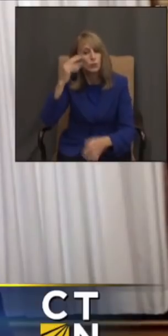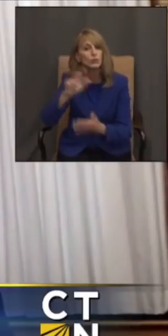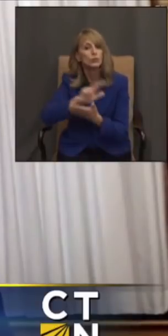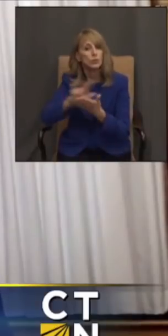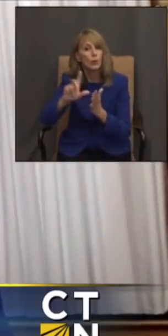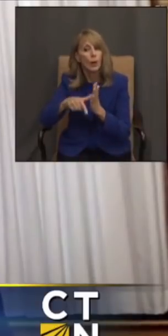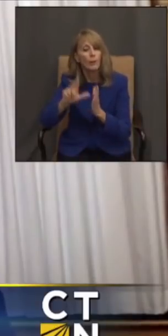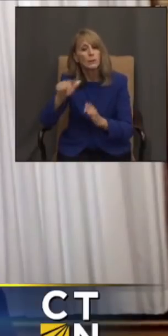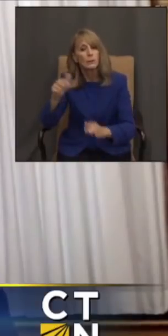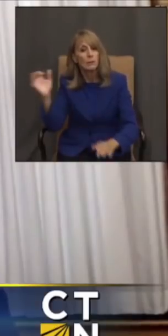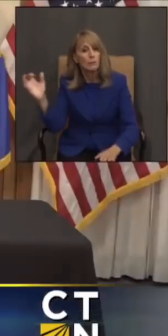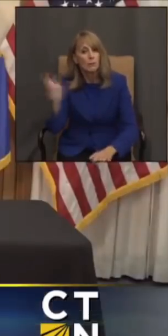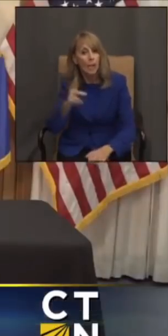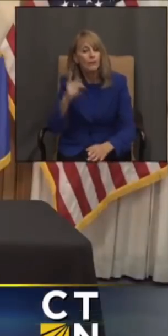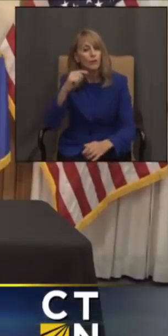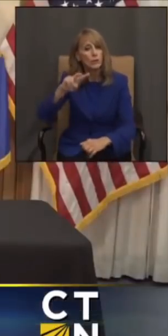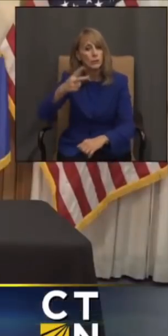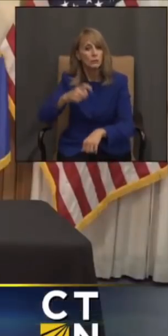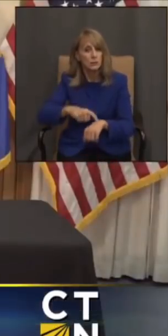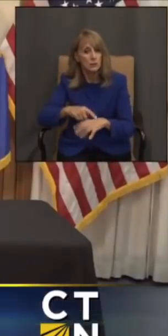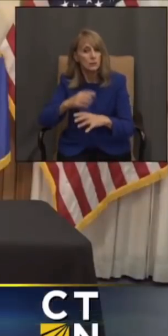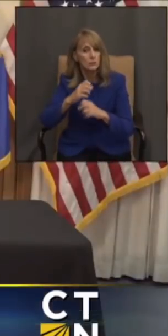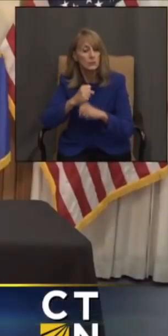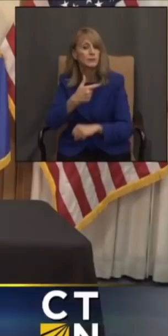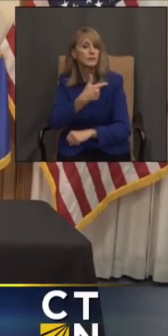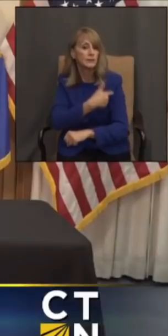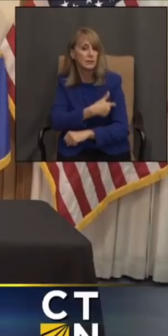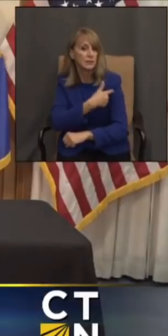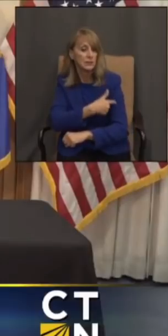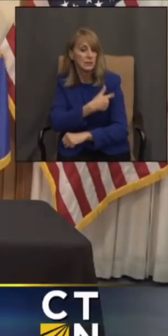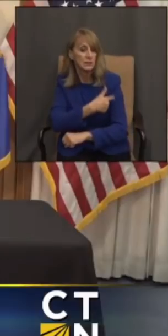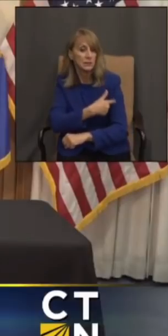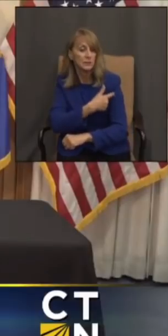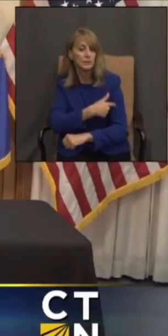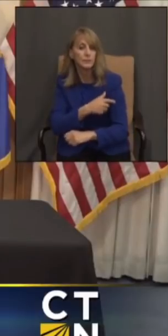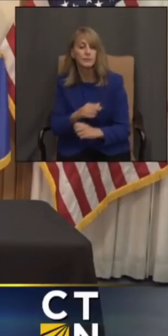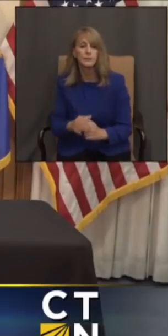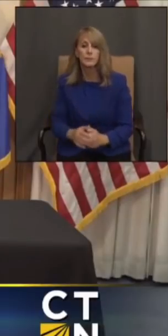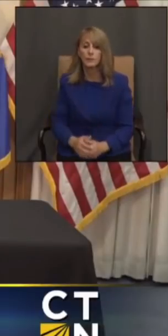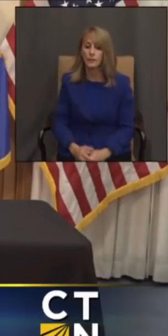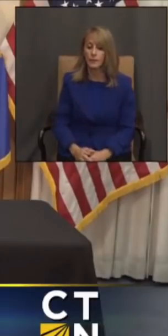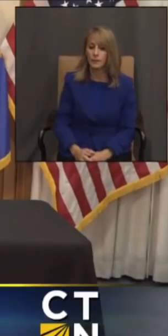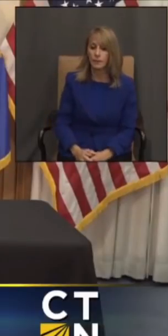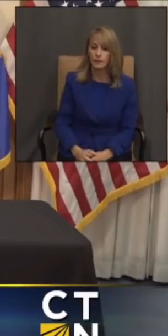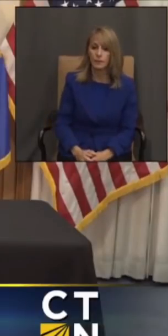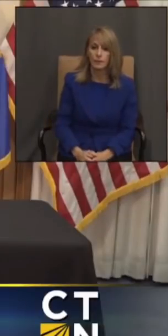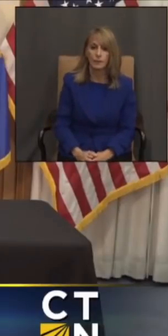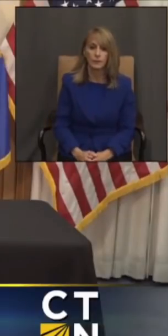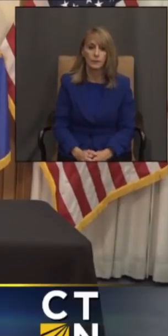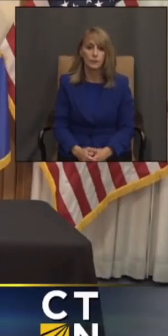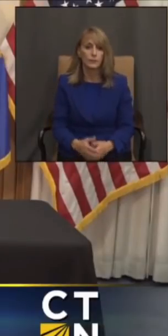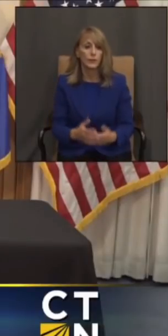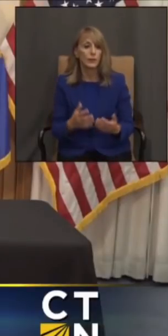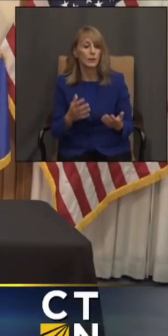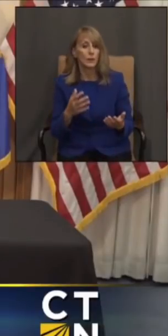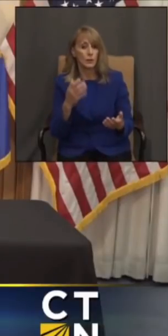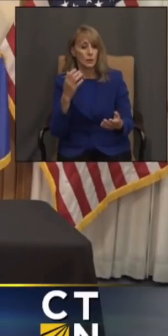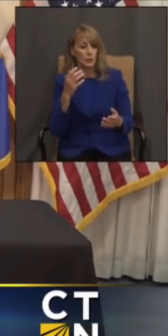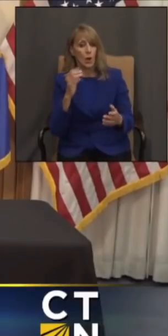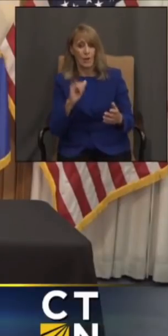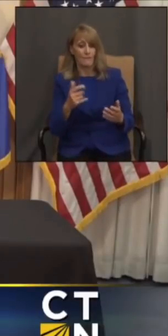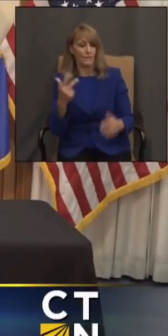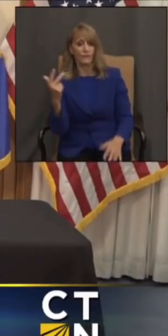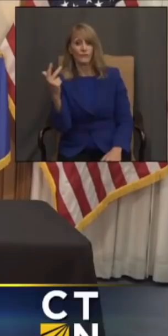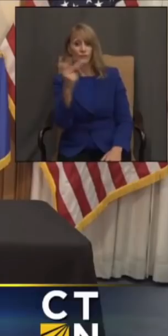for their second appointment. And then what about people who maybe aren't able to make it on that one day that the van